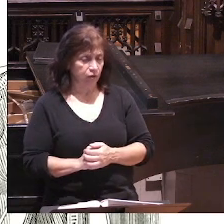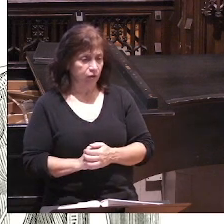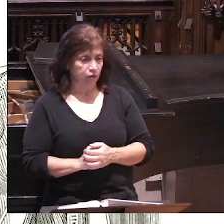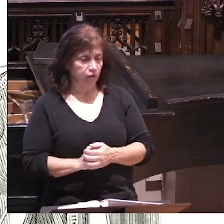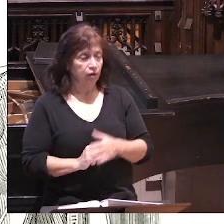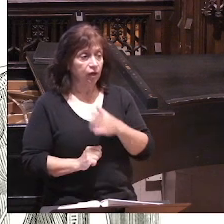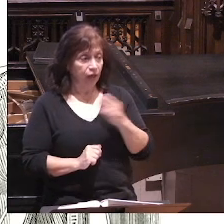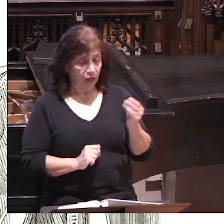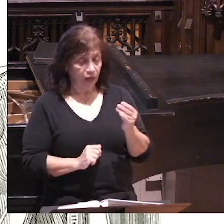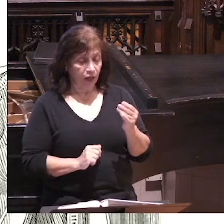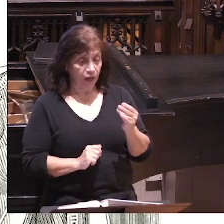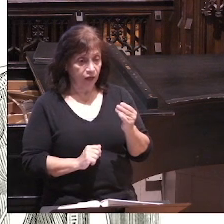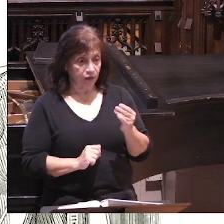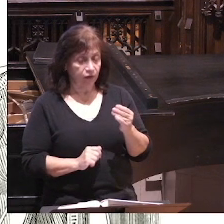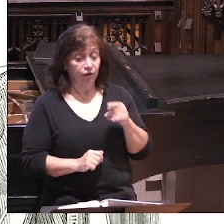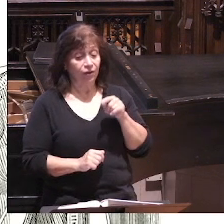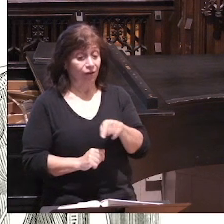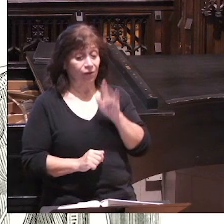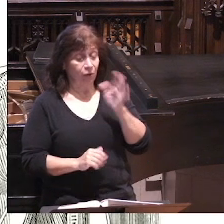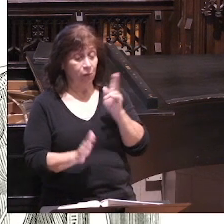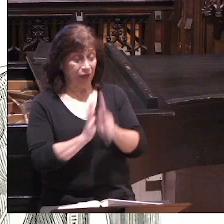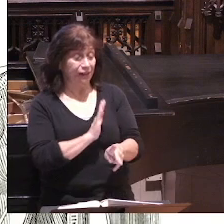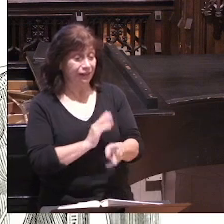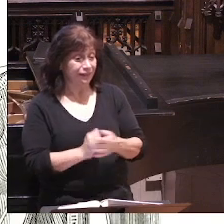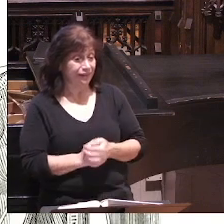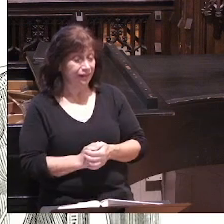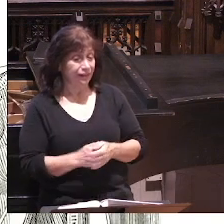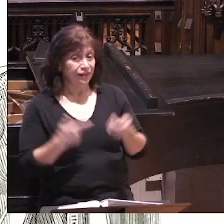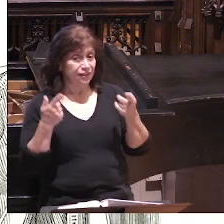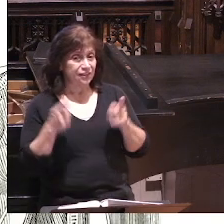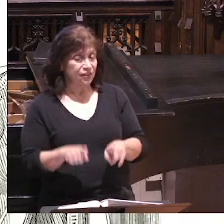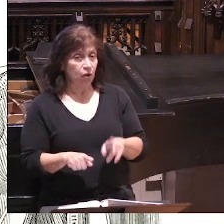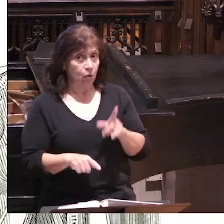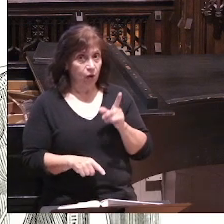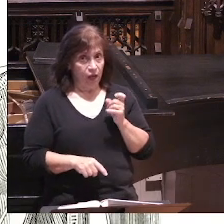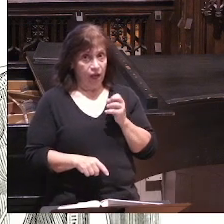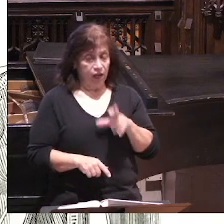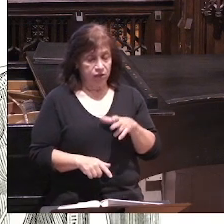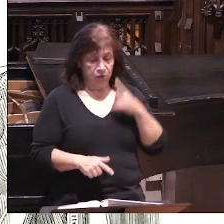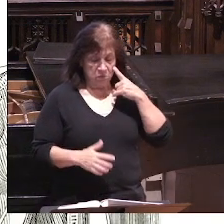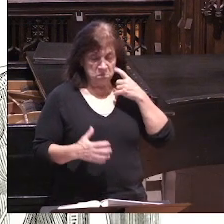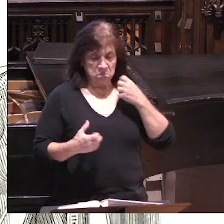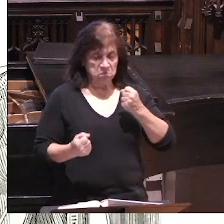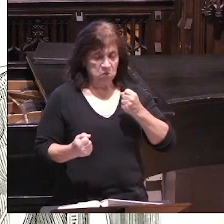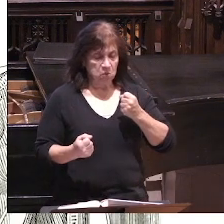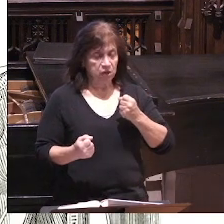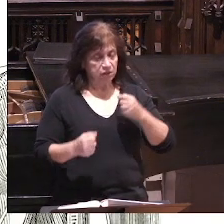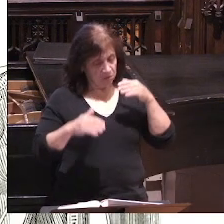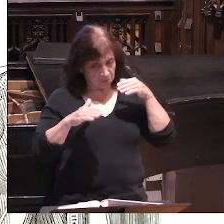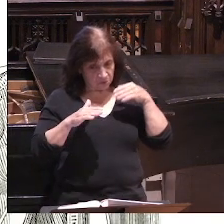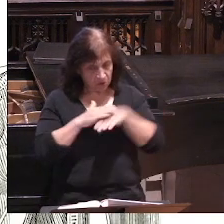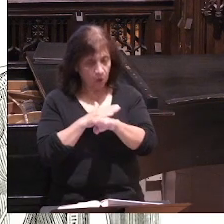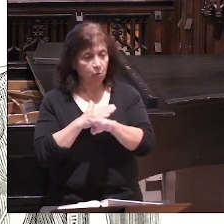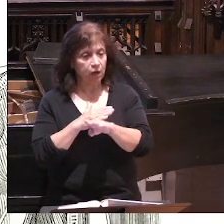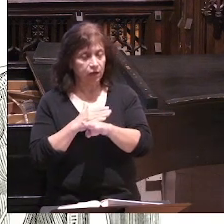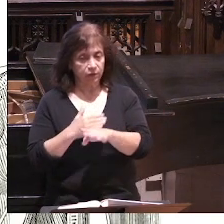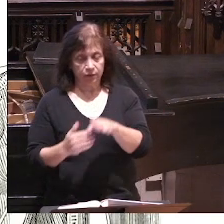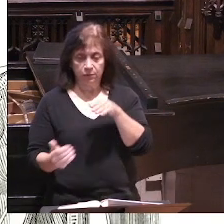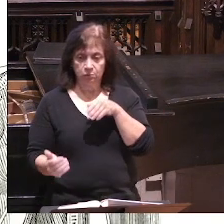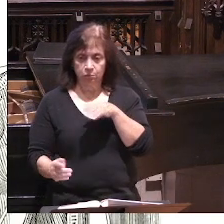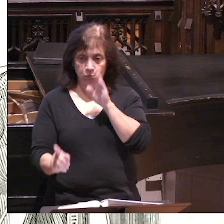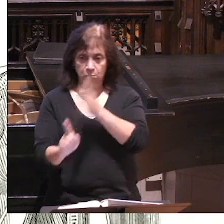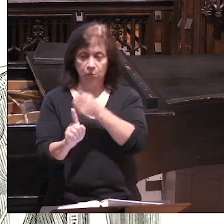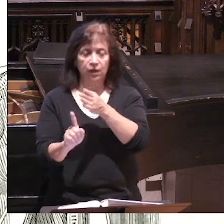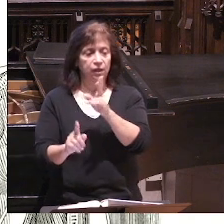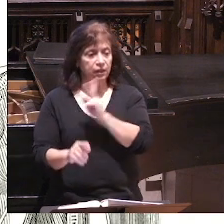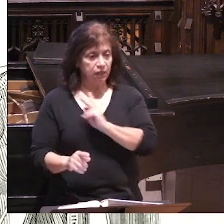actually got you death. So Esther summons the courage she needs to go in and speak directly